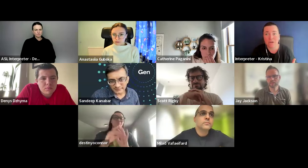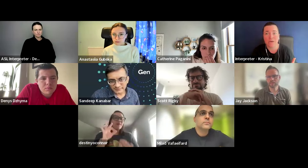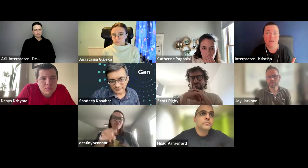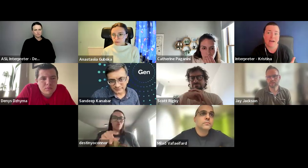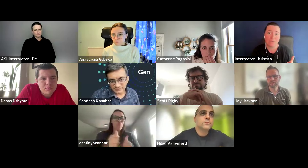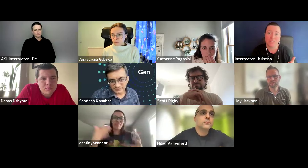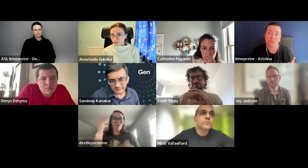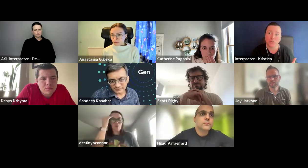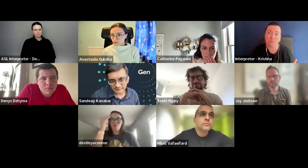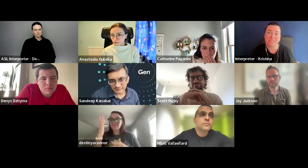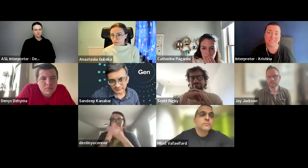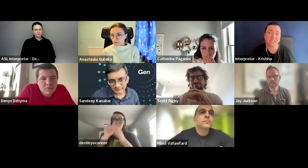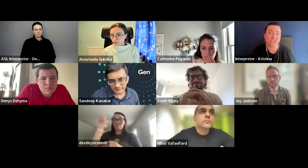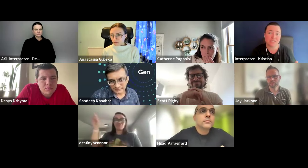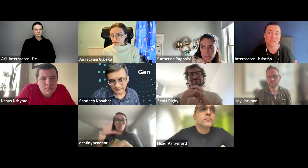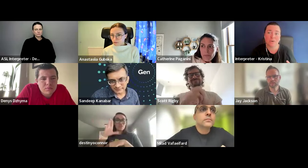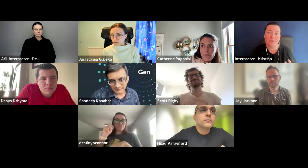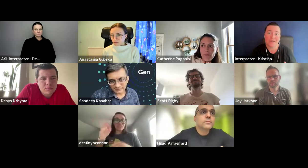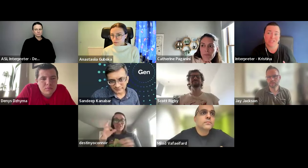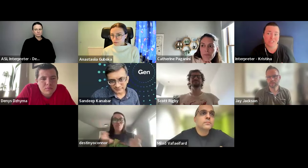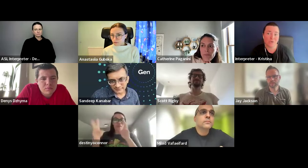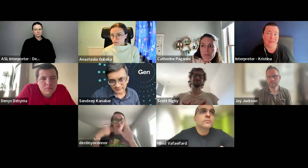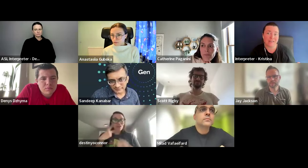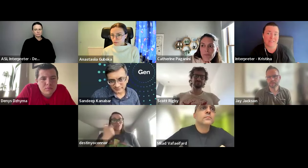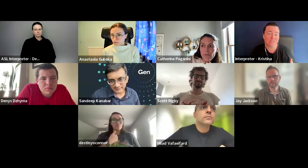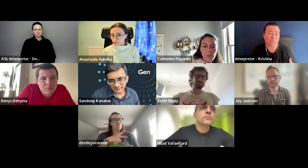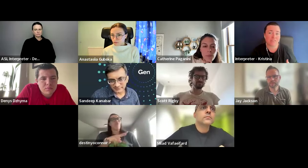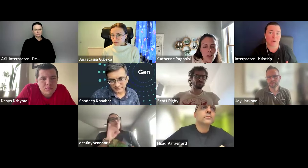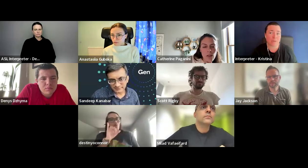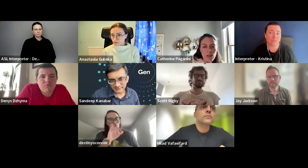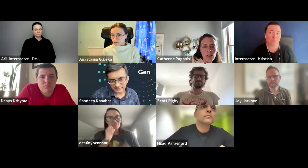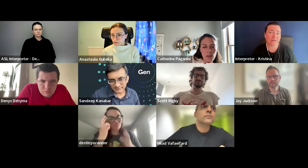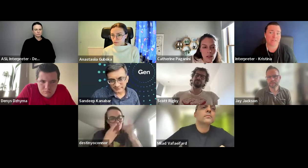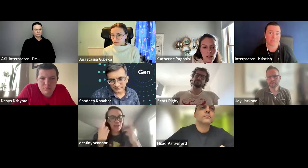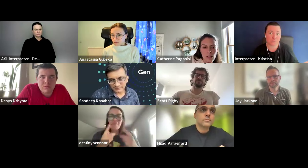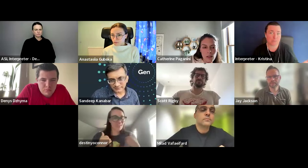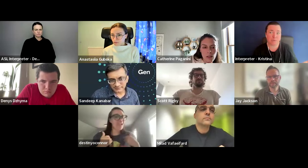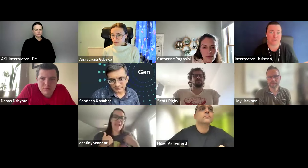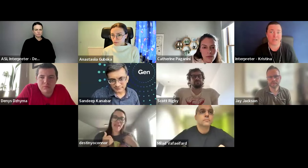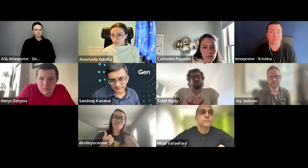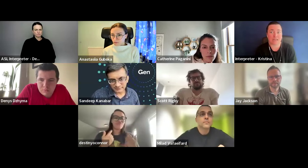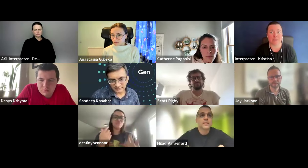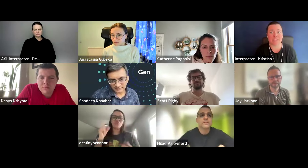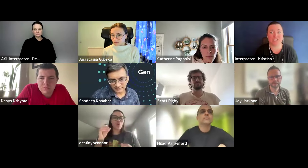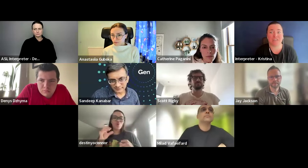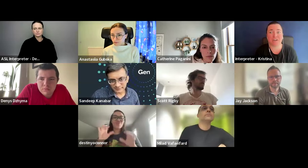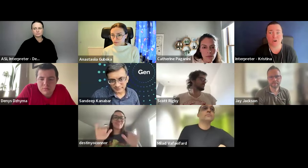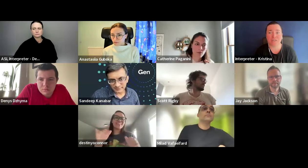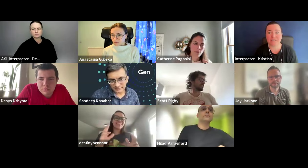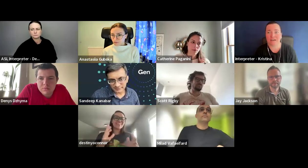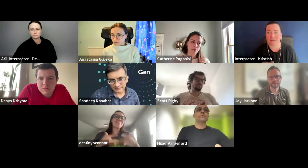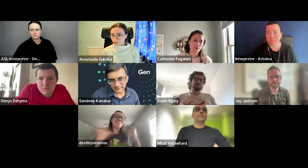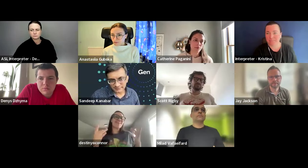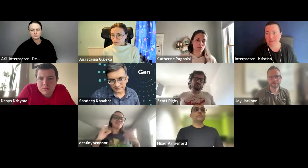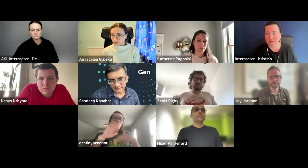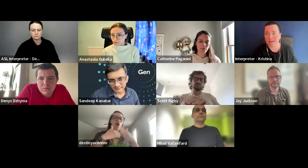your video, I really enjoyed your presentation. So just know that even without people's awareness, there's people videotaping each other all